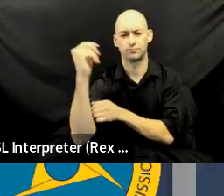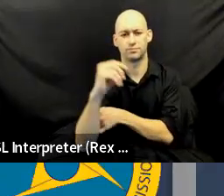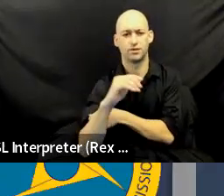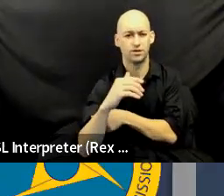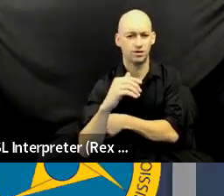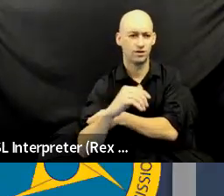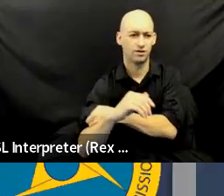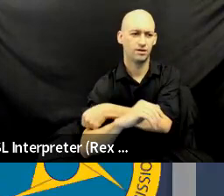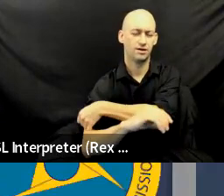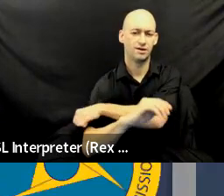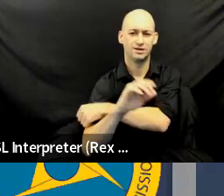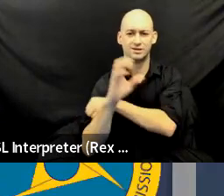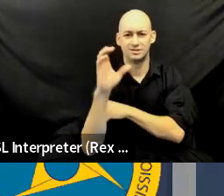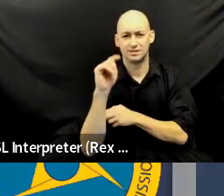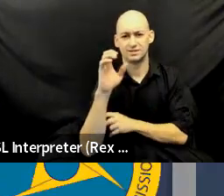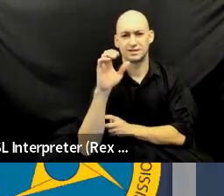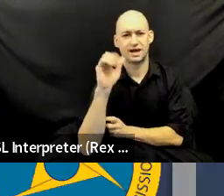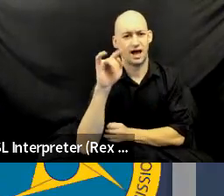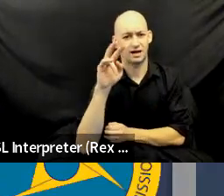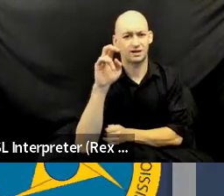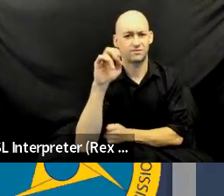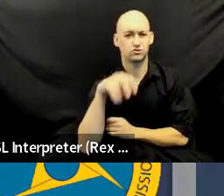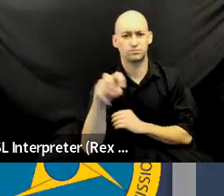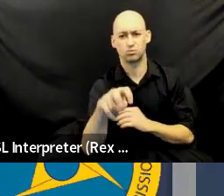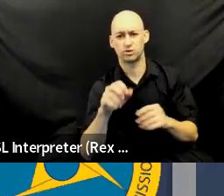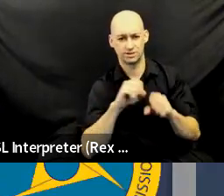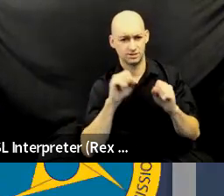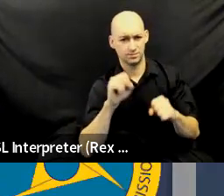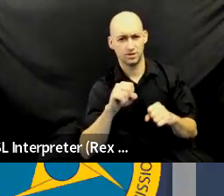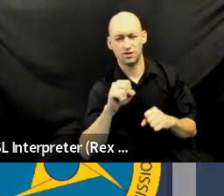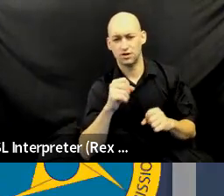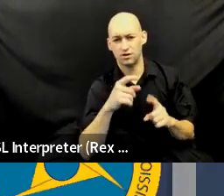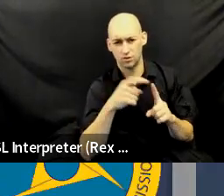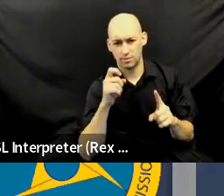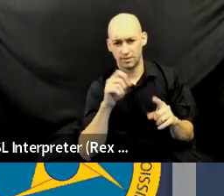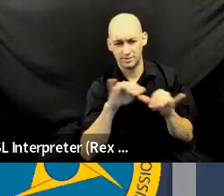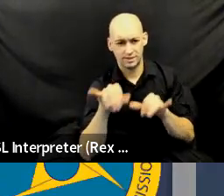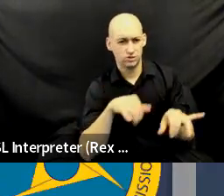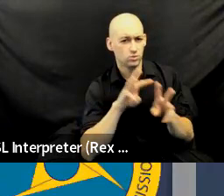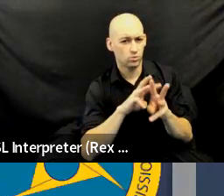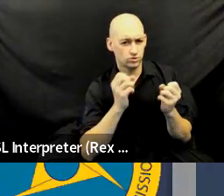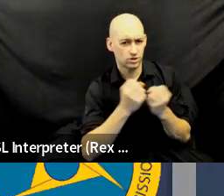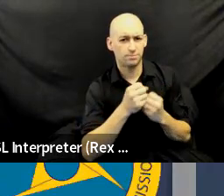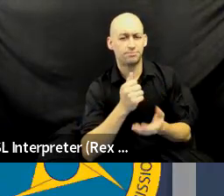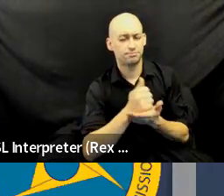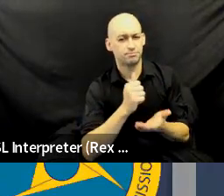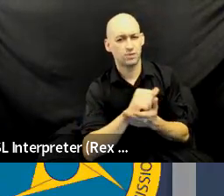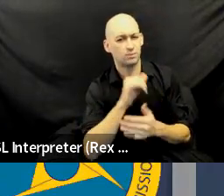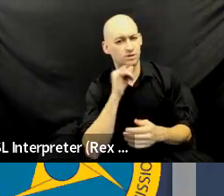Active Transportation Program team shared updates from the Project Study Report Equivalency Standards Workshop, also held yesterday, and we'd like to